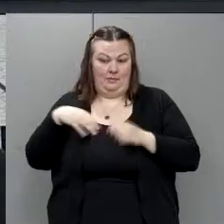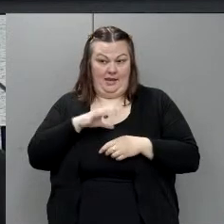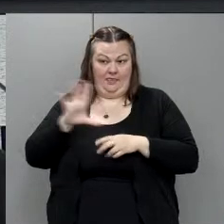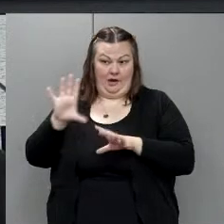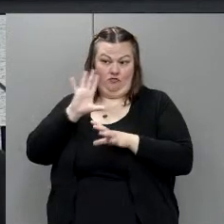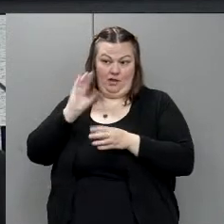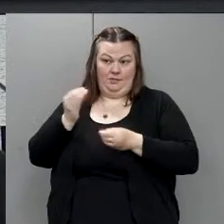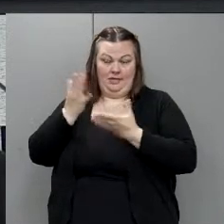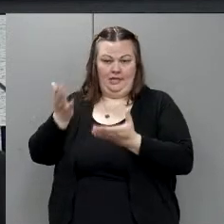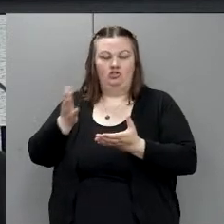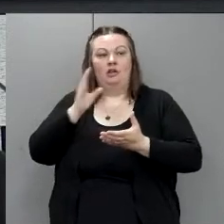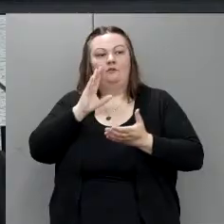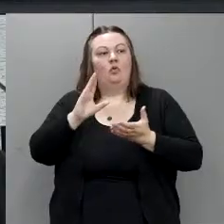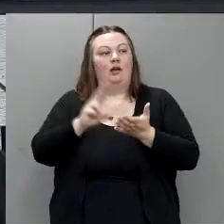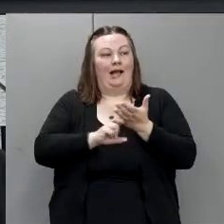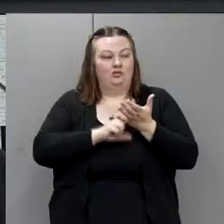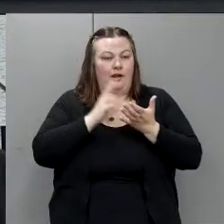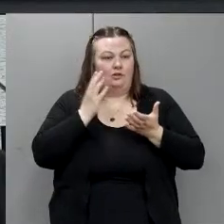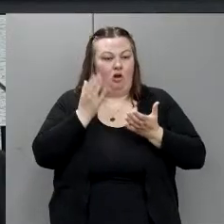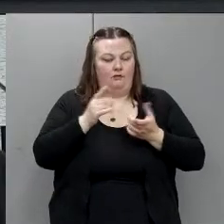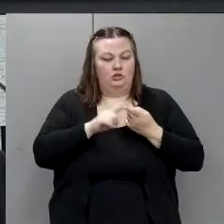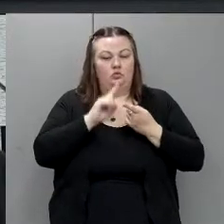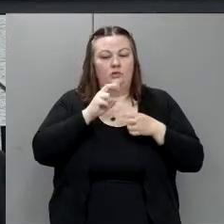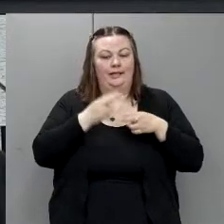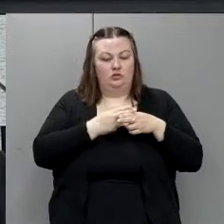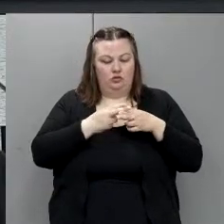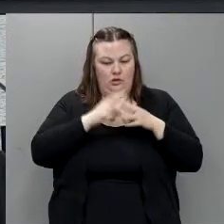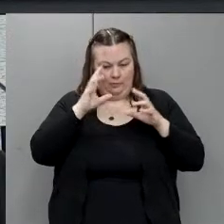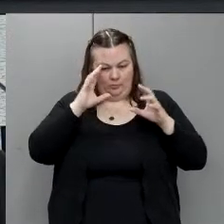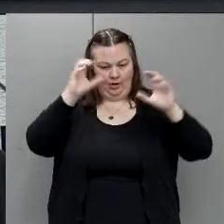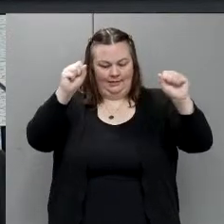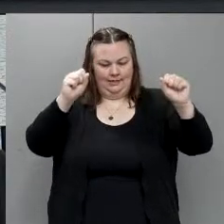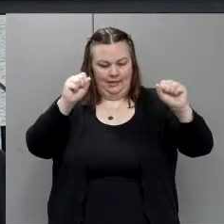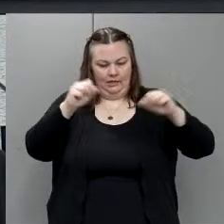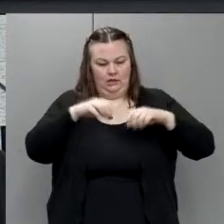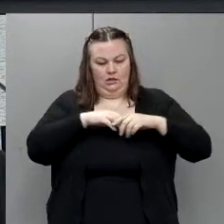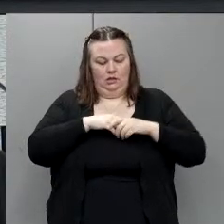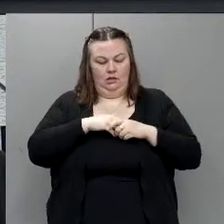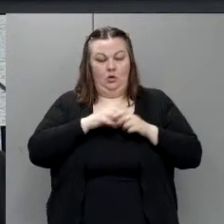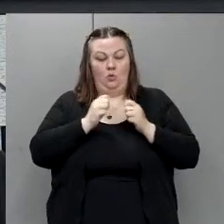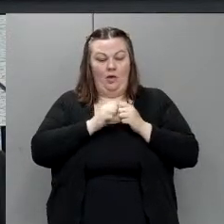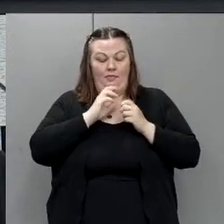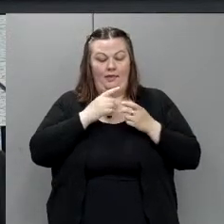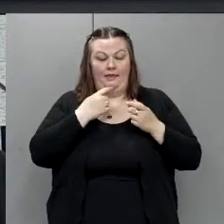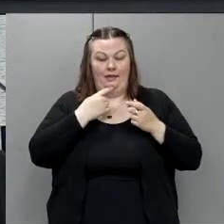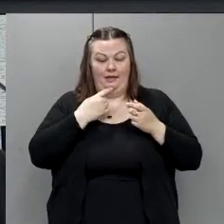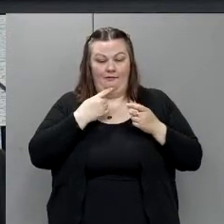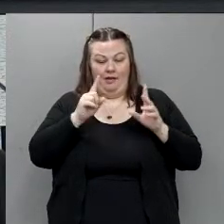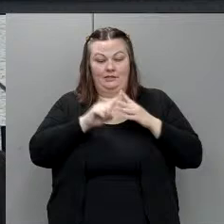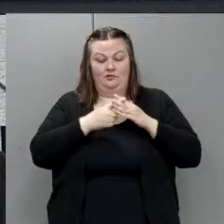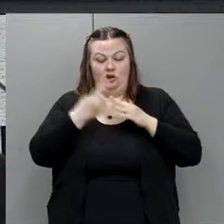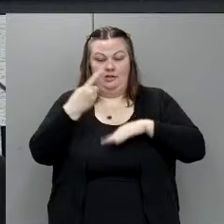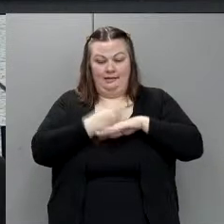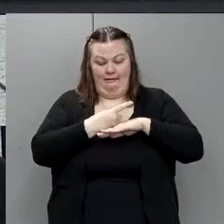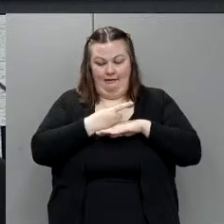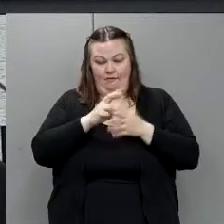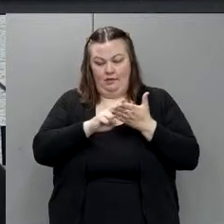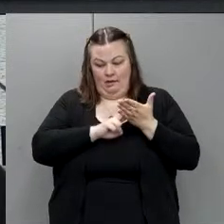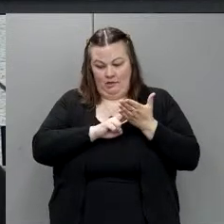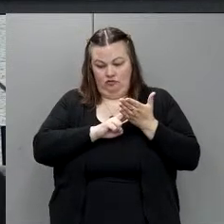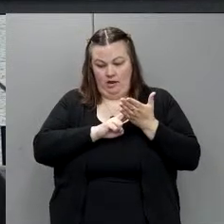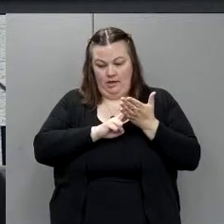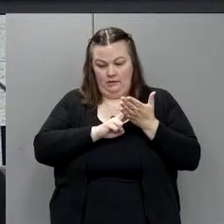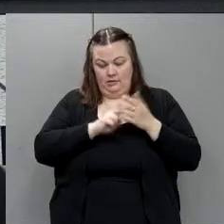for the contract offer to the interim president, Okay. with the effective date of the